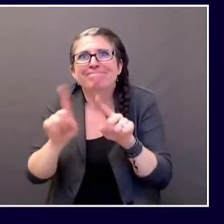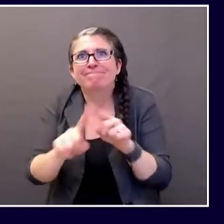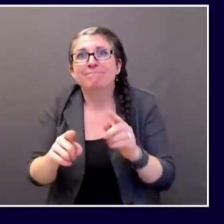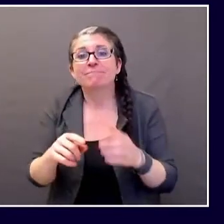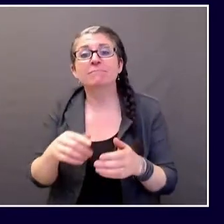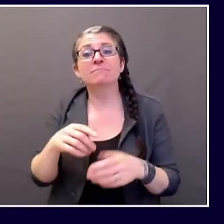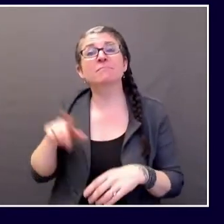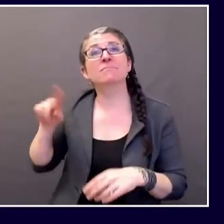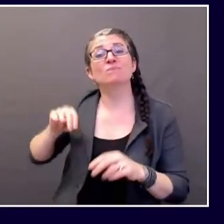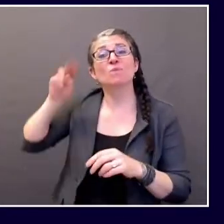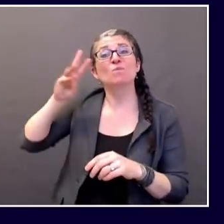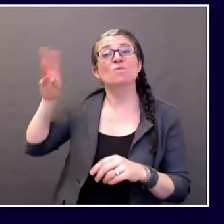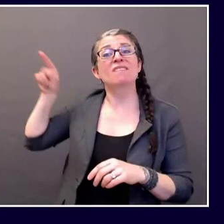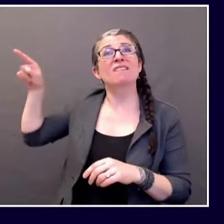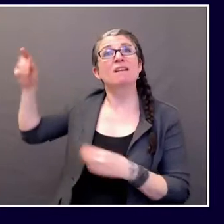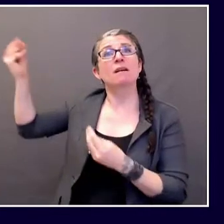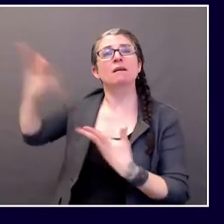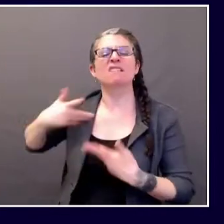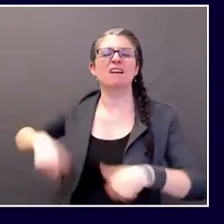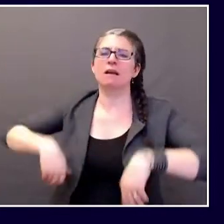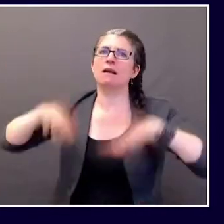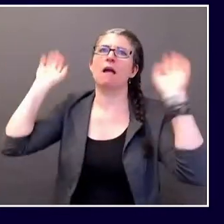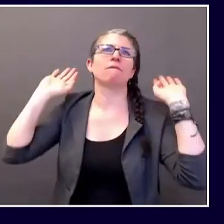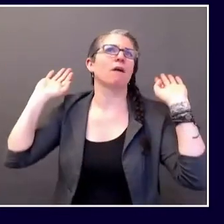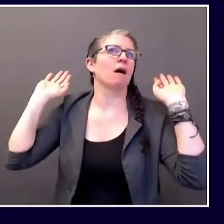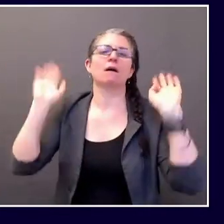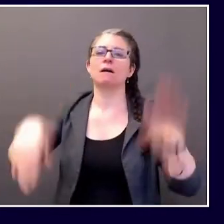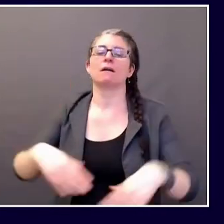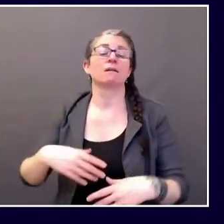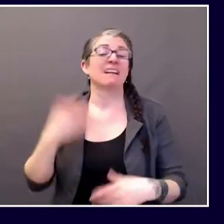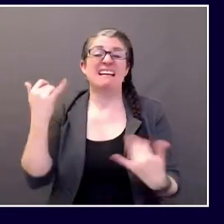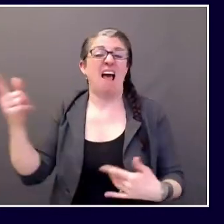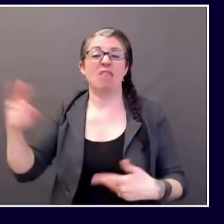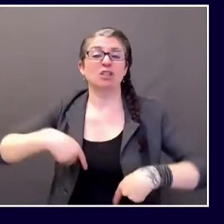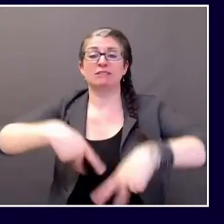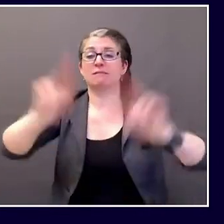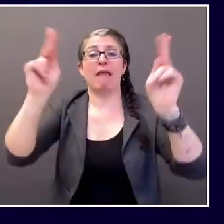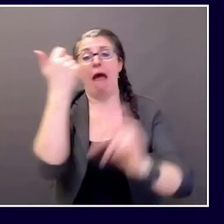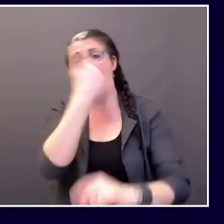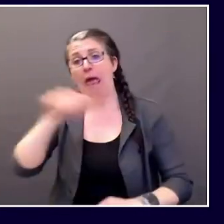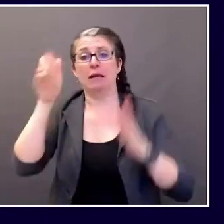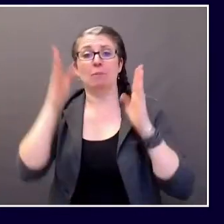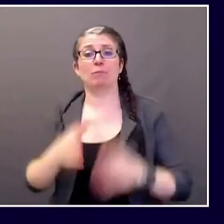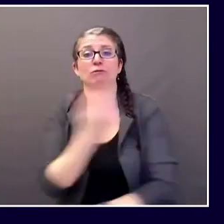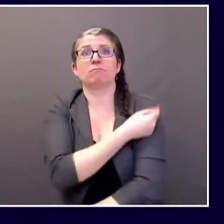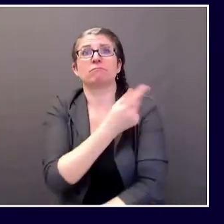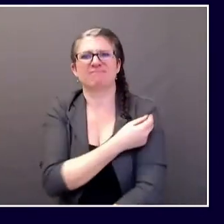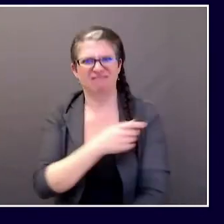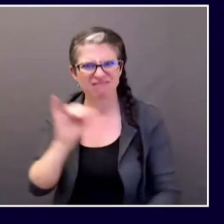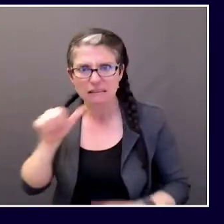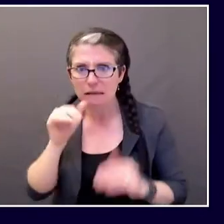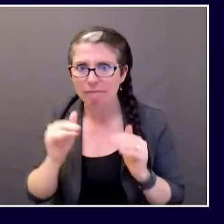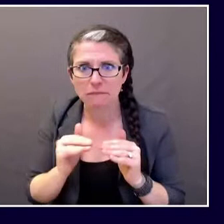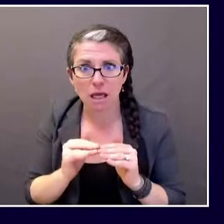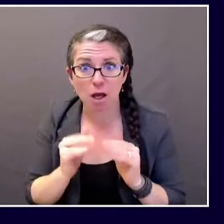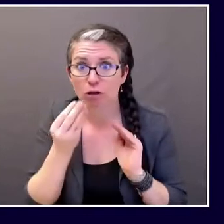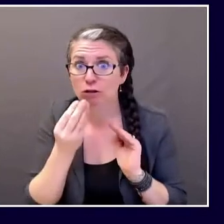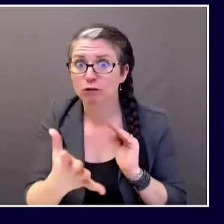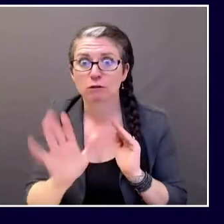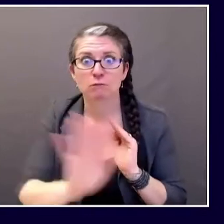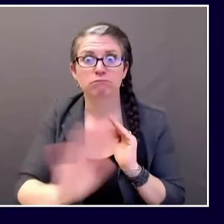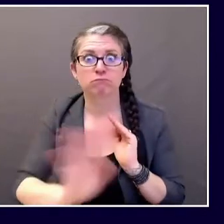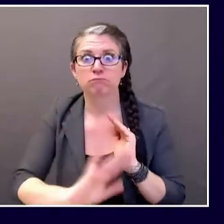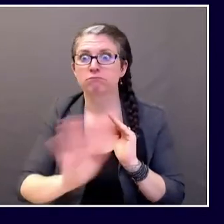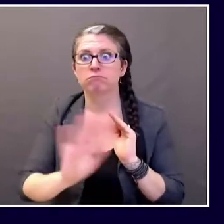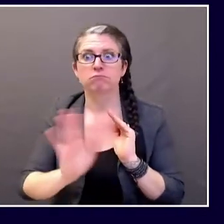Opening up your doors to those 16 to 64 who just maybe have a chronic medical condition, but maybe